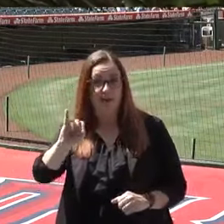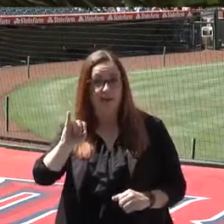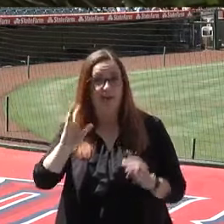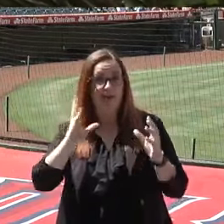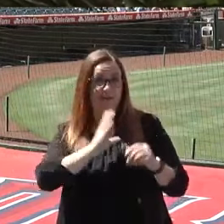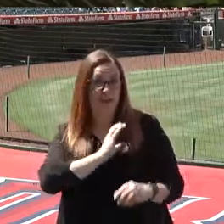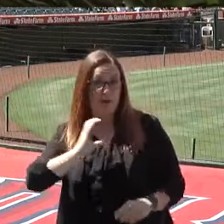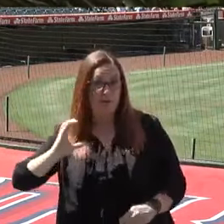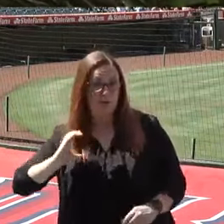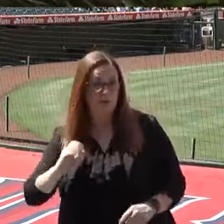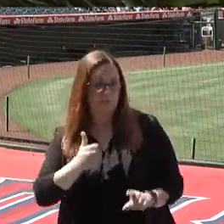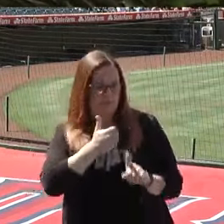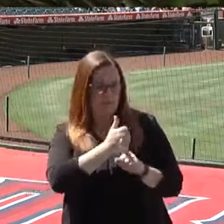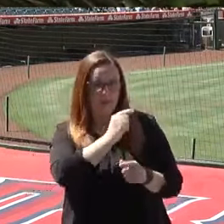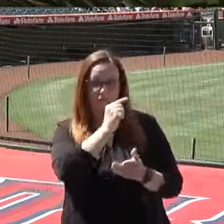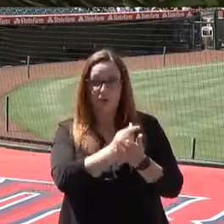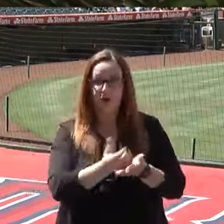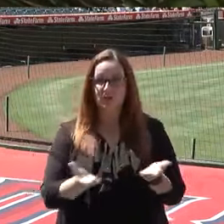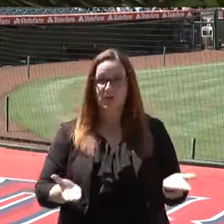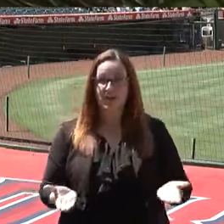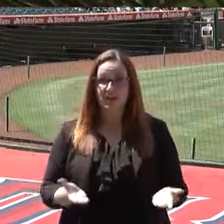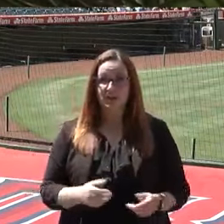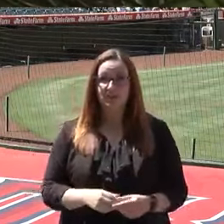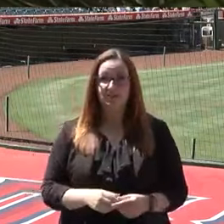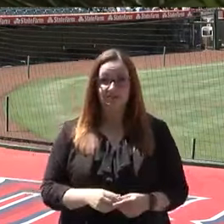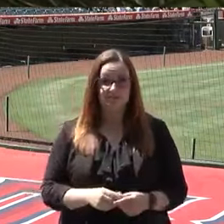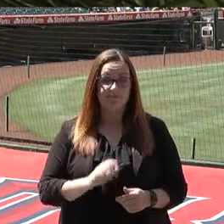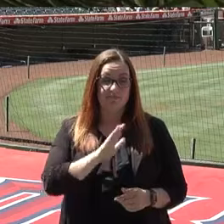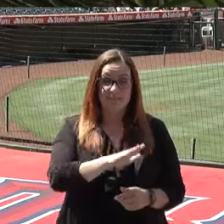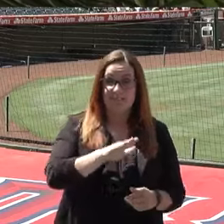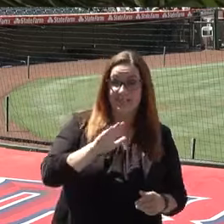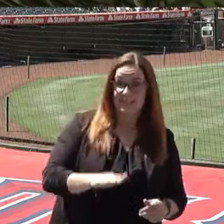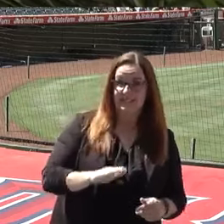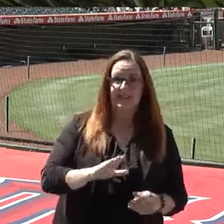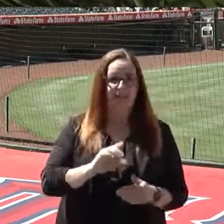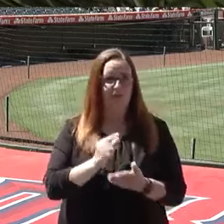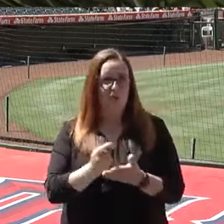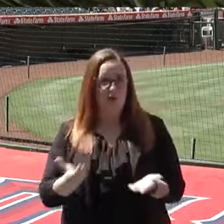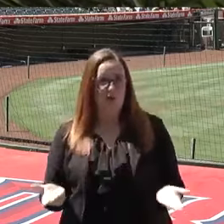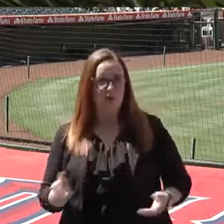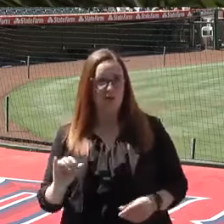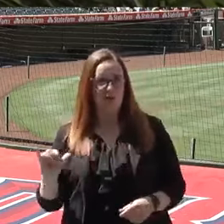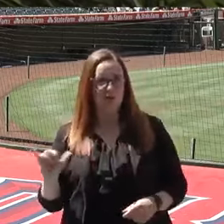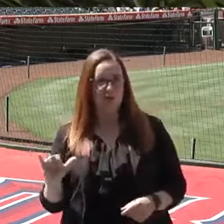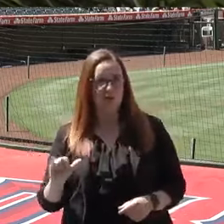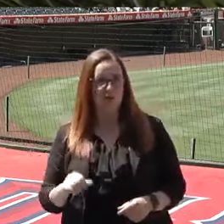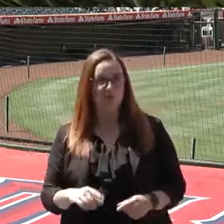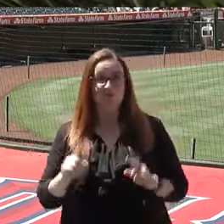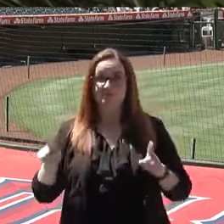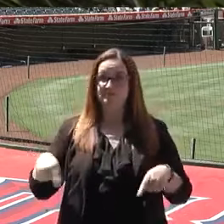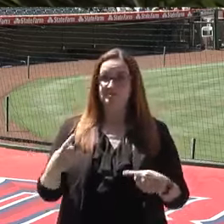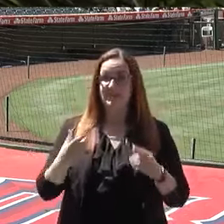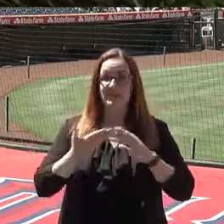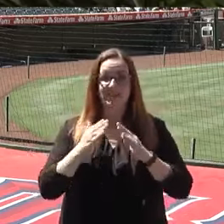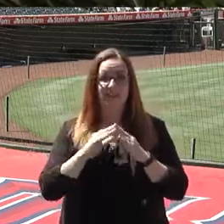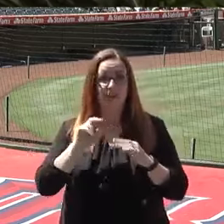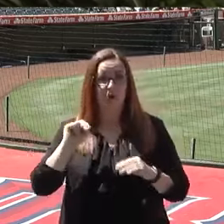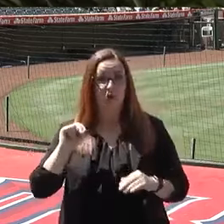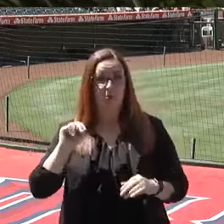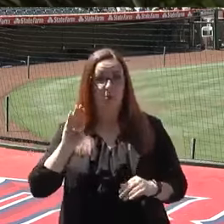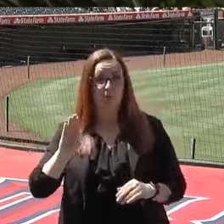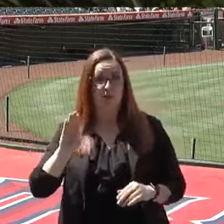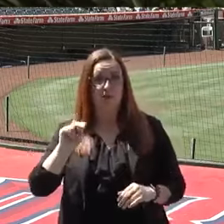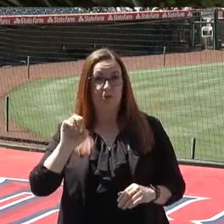is a CSULB graduate. He's the parent of a CSULB graduate, and he's been with the city of Newport Beach for over